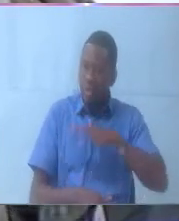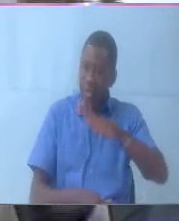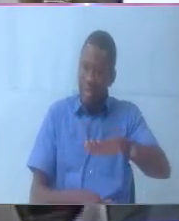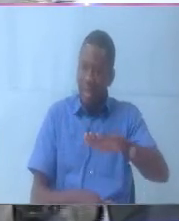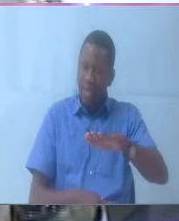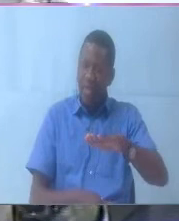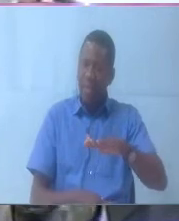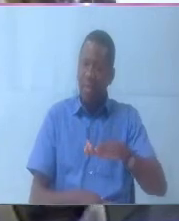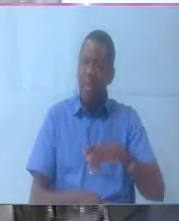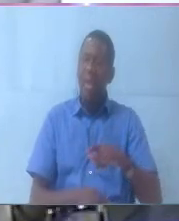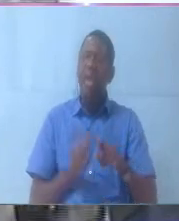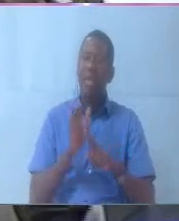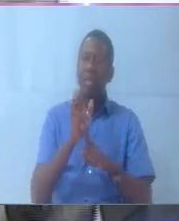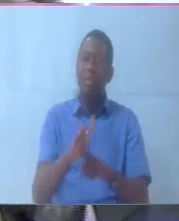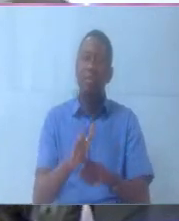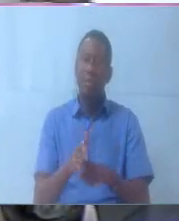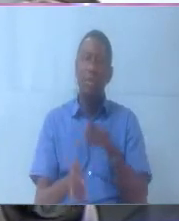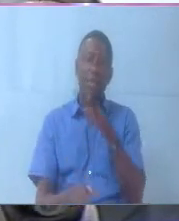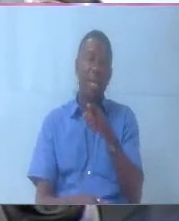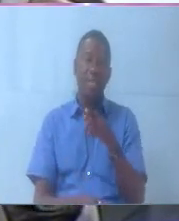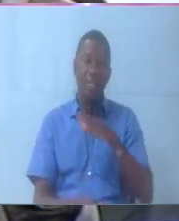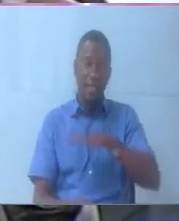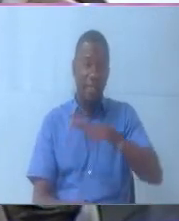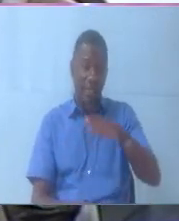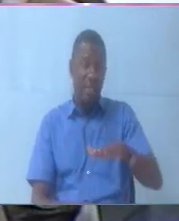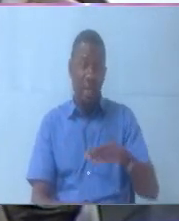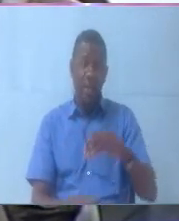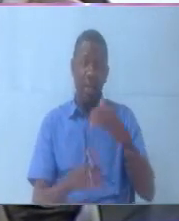that child falls in a crocodile pool,